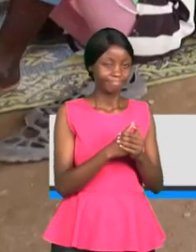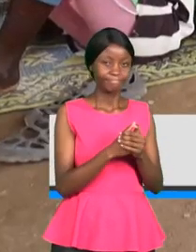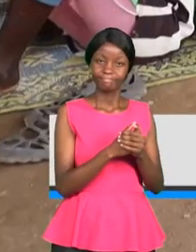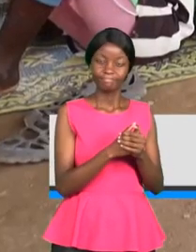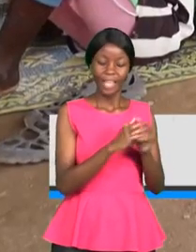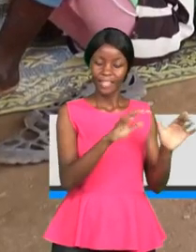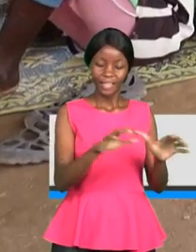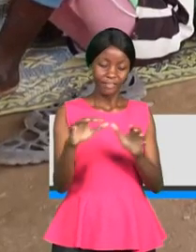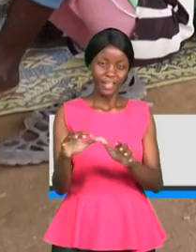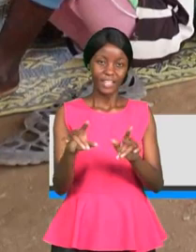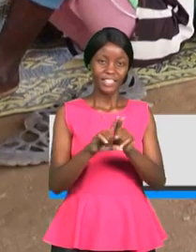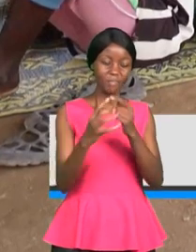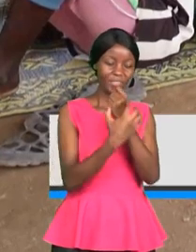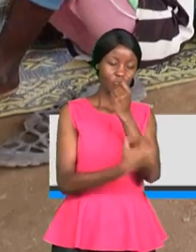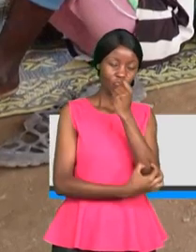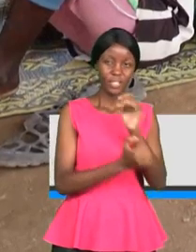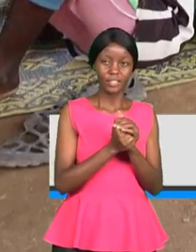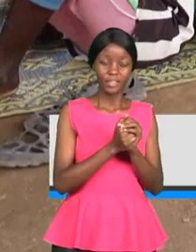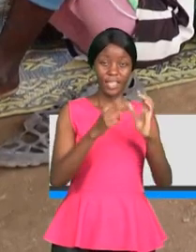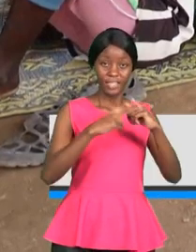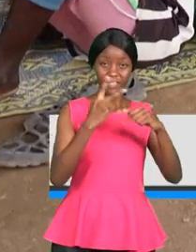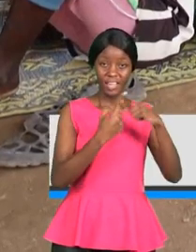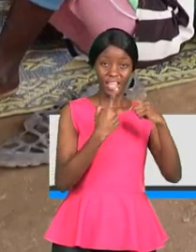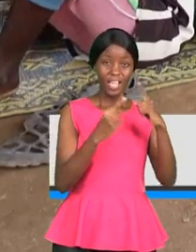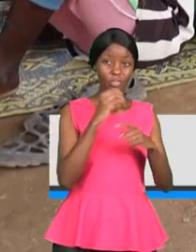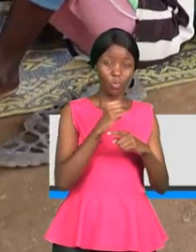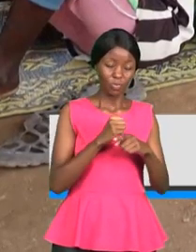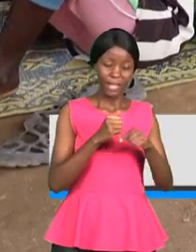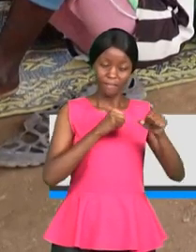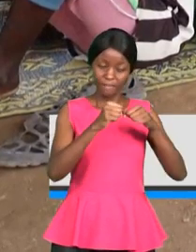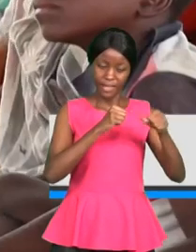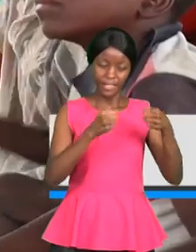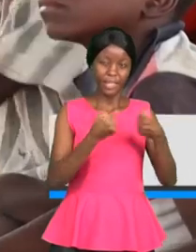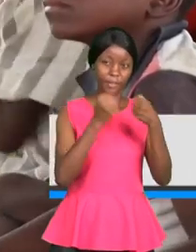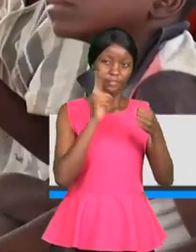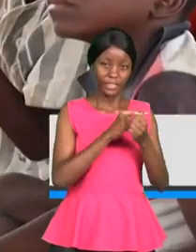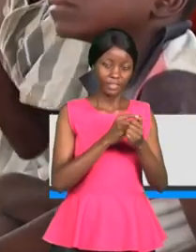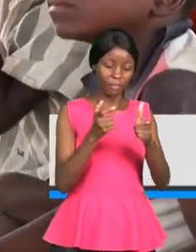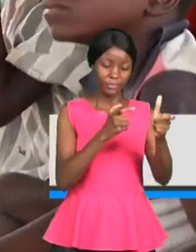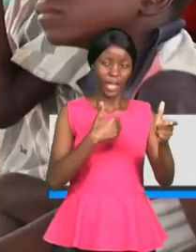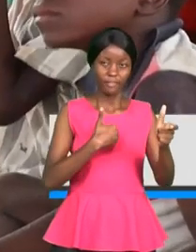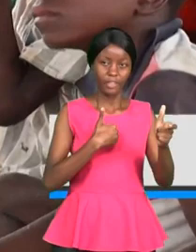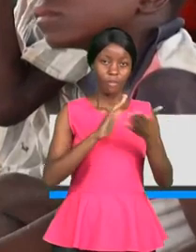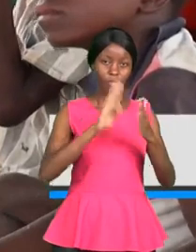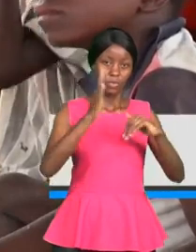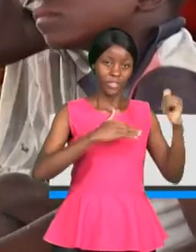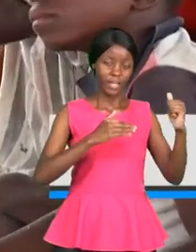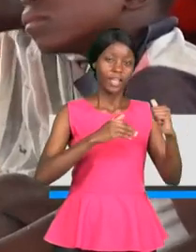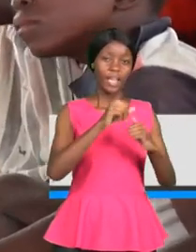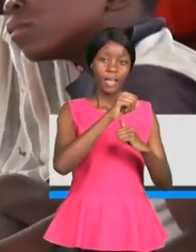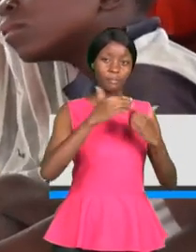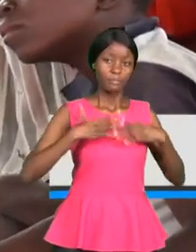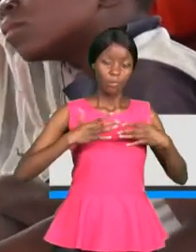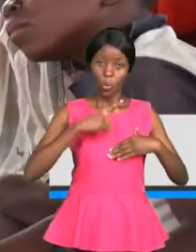this impoverished country's seven-year-old struggle with jihadism. More than 580 people have been killed since the insurgency